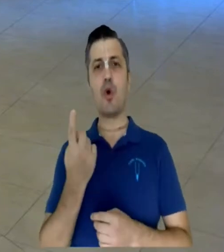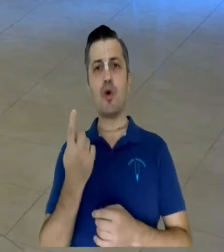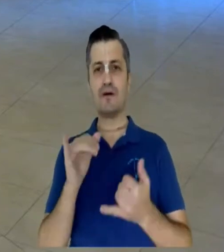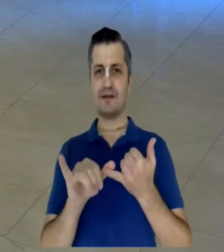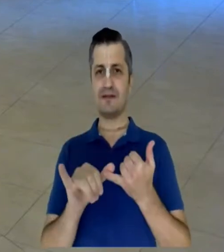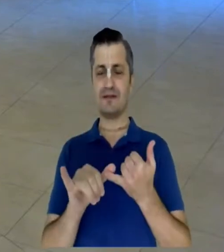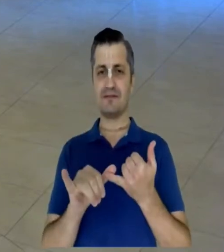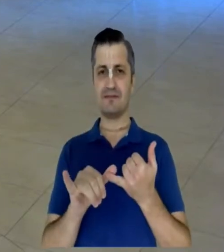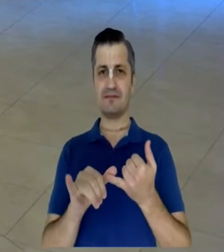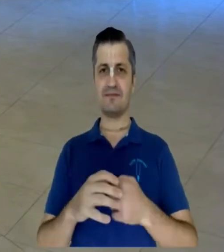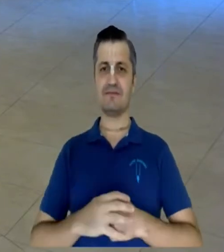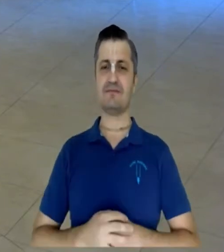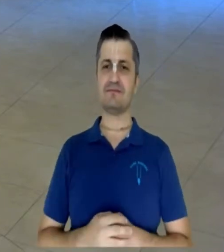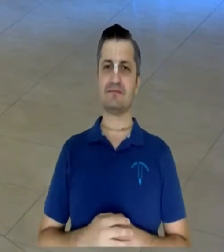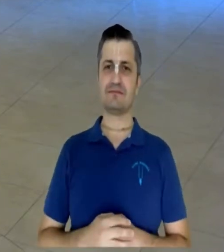but